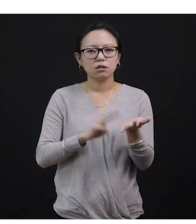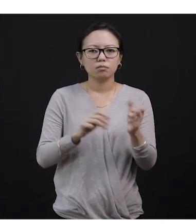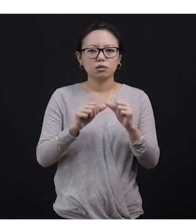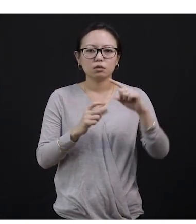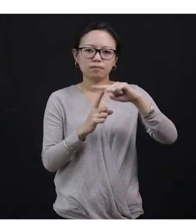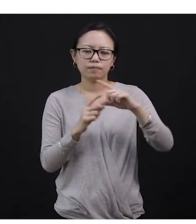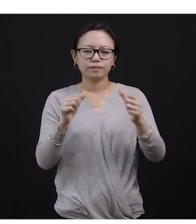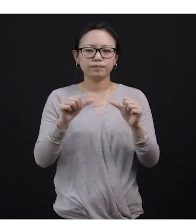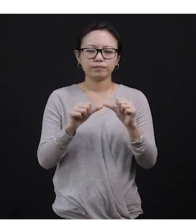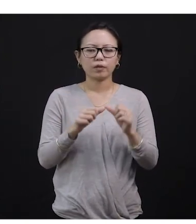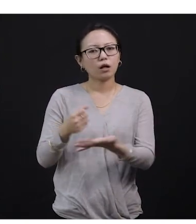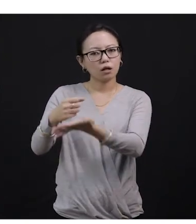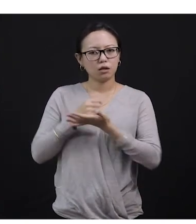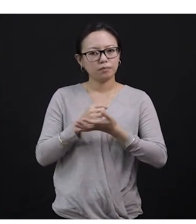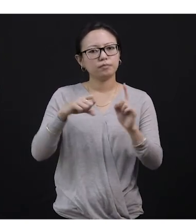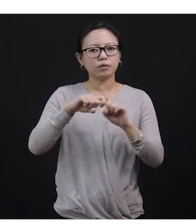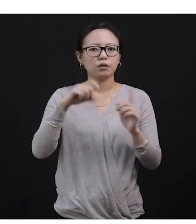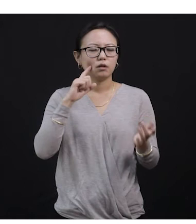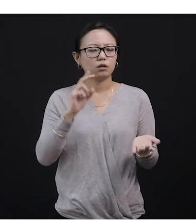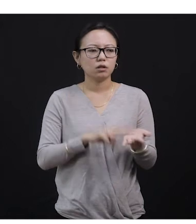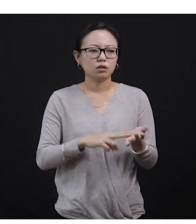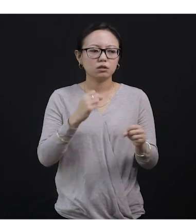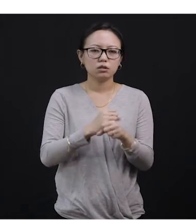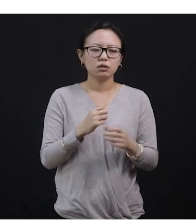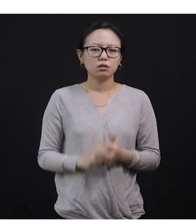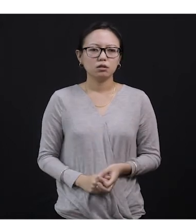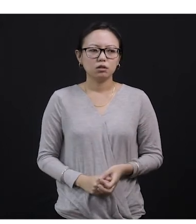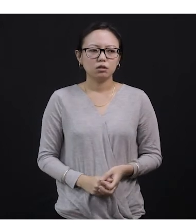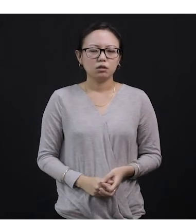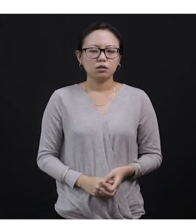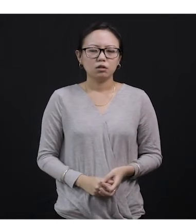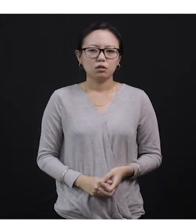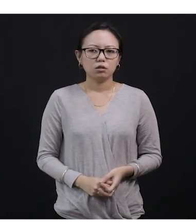talking about the armies, the military, I told you different